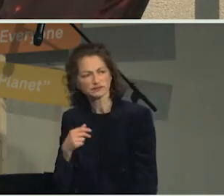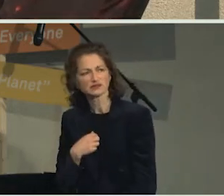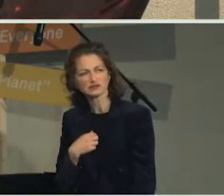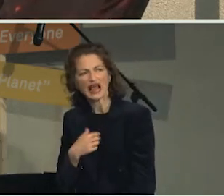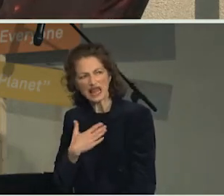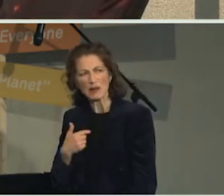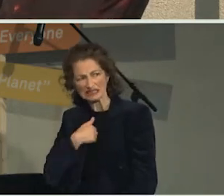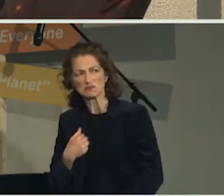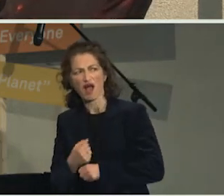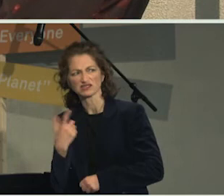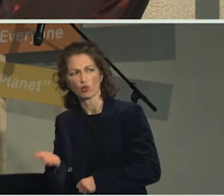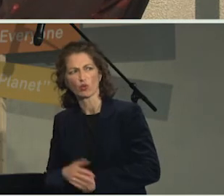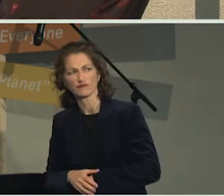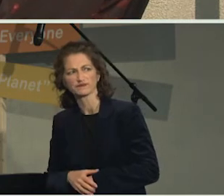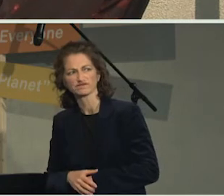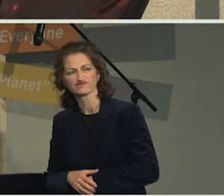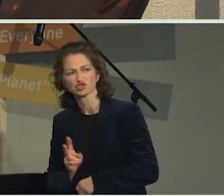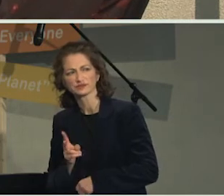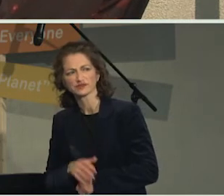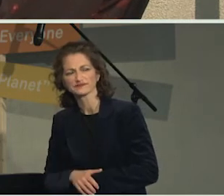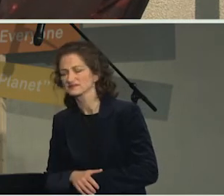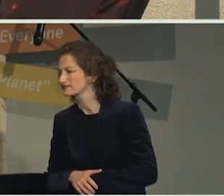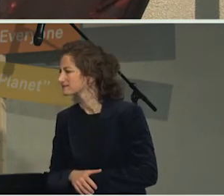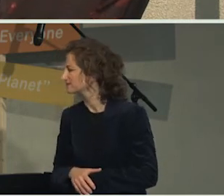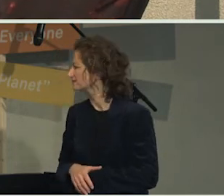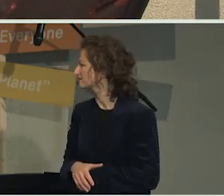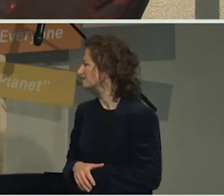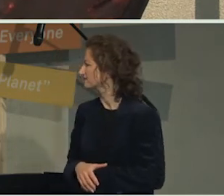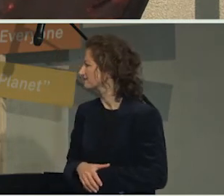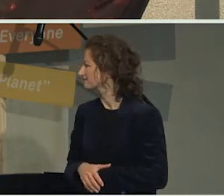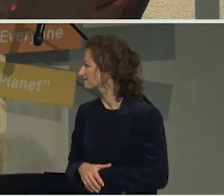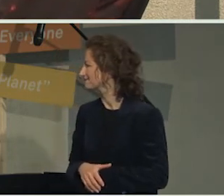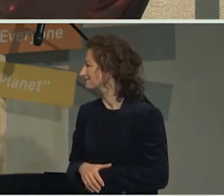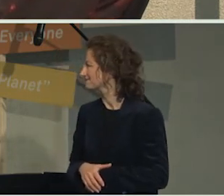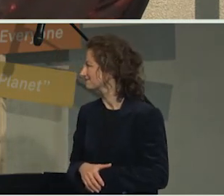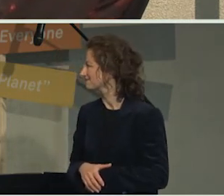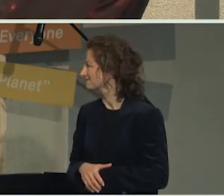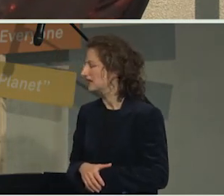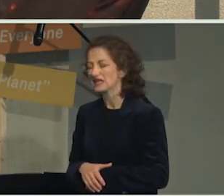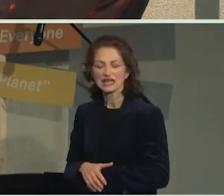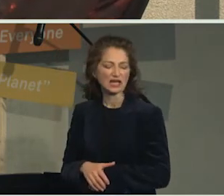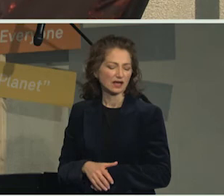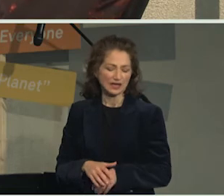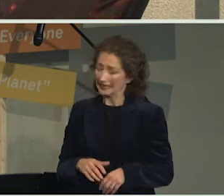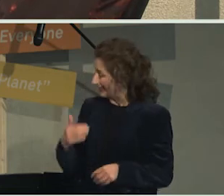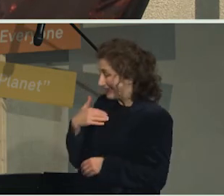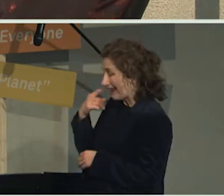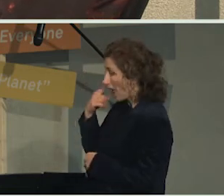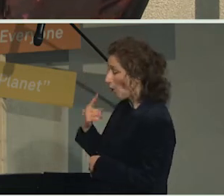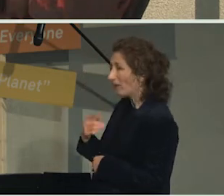Can't wait to read that PhD then, yeah. Fair enough. I think we can